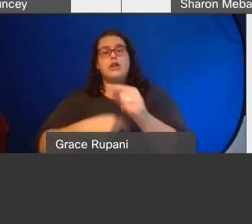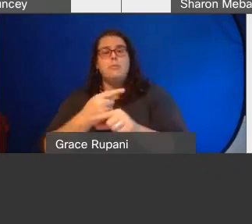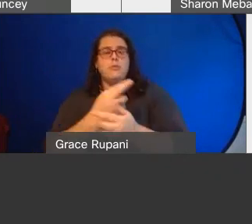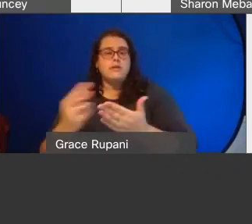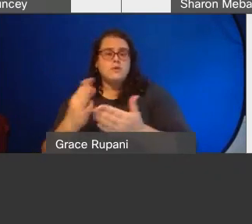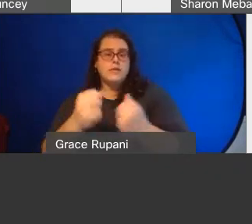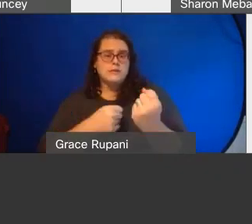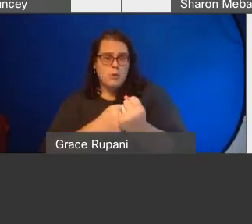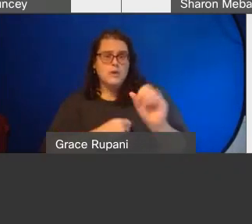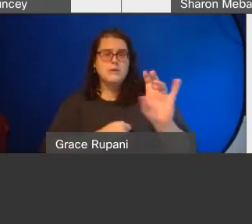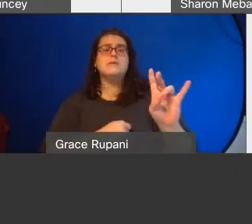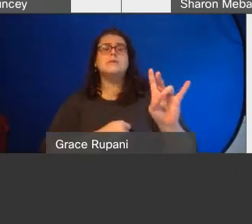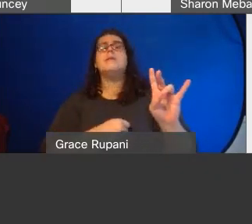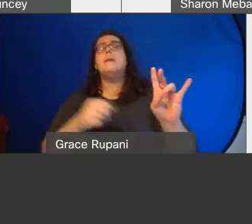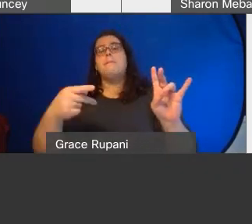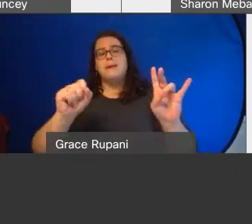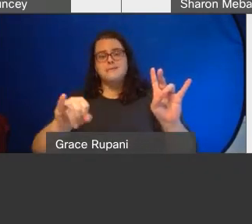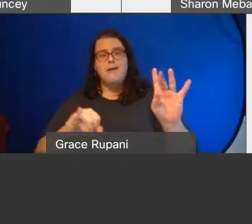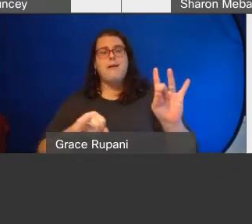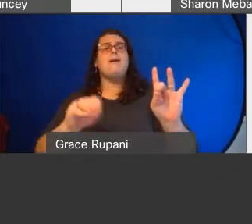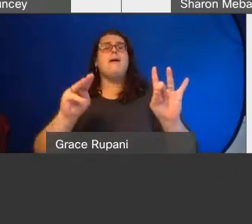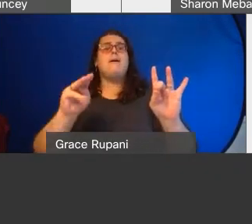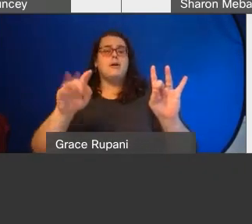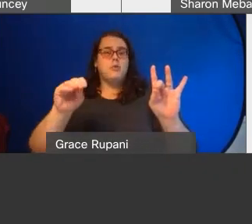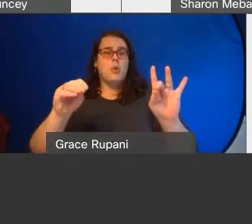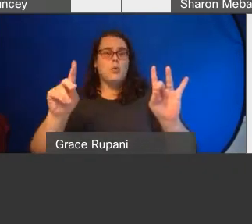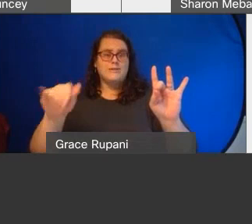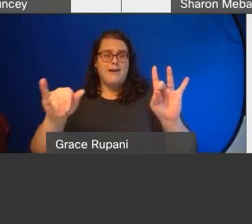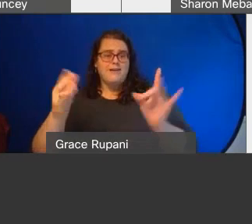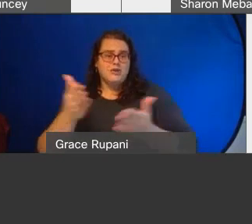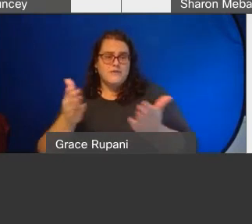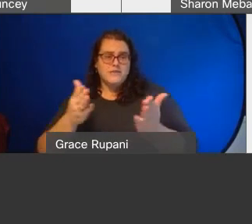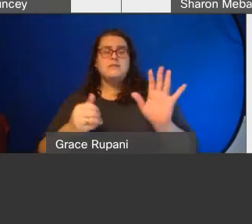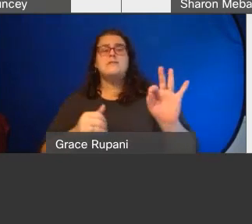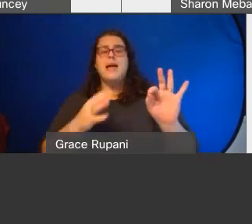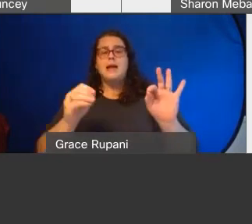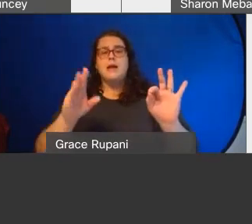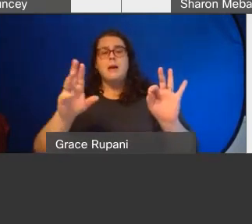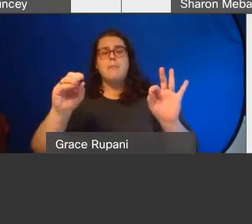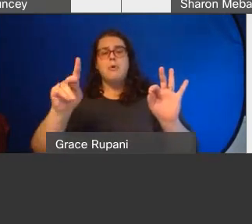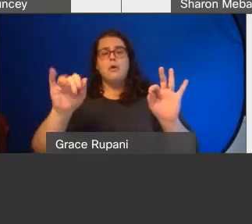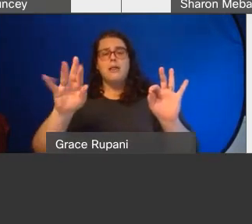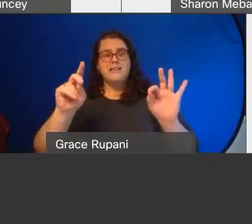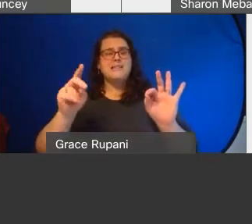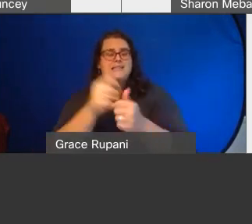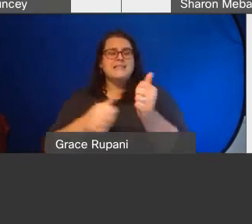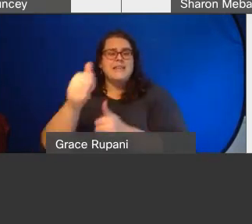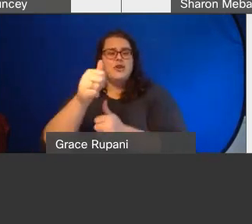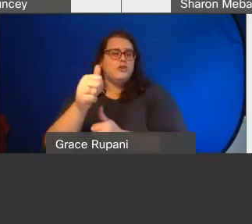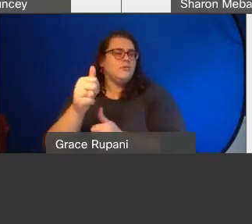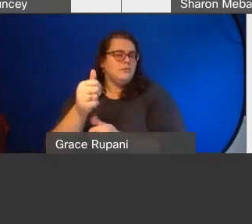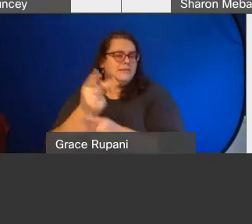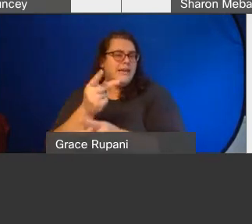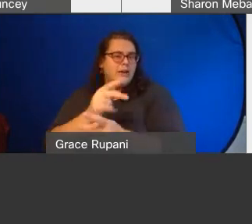PSI, Metro Day Services, and Brooklyn Senior Daycare Center. Please contact